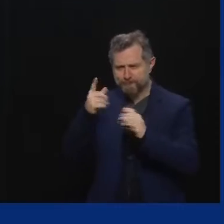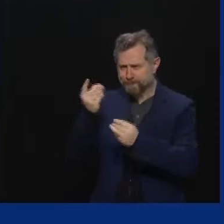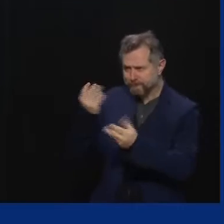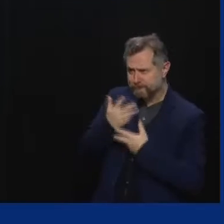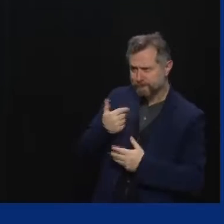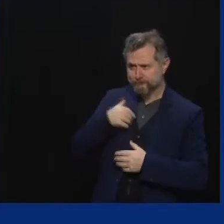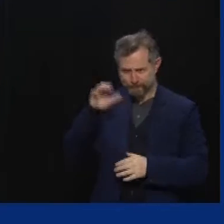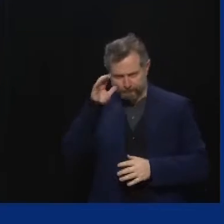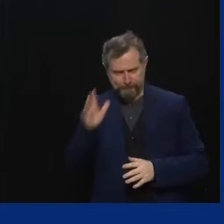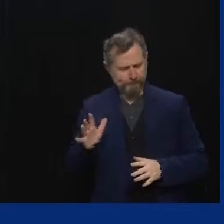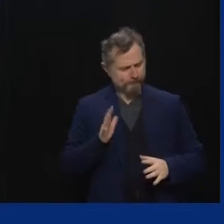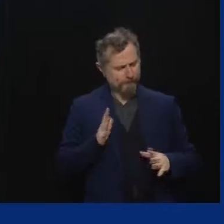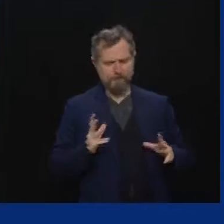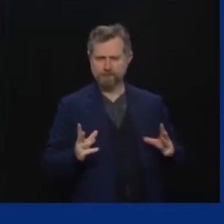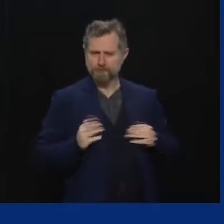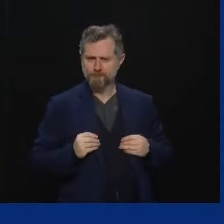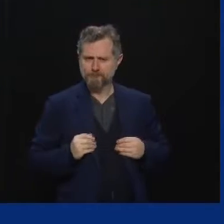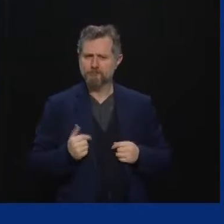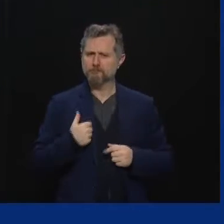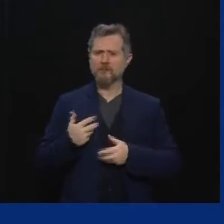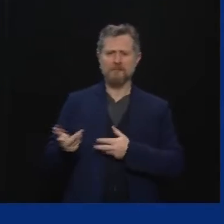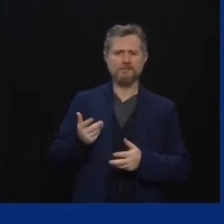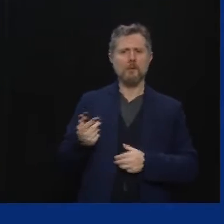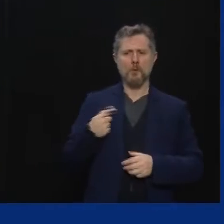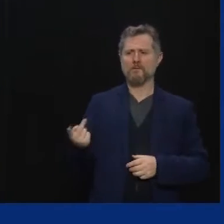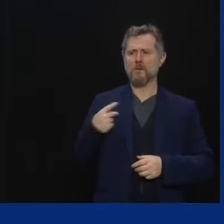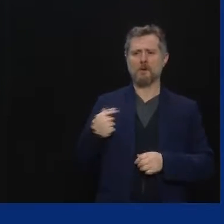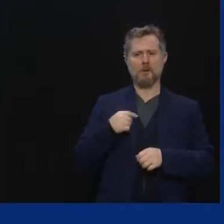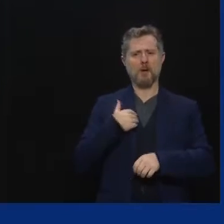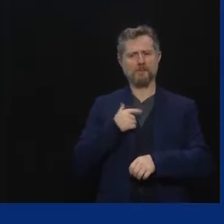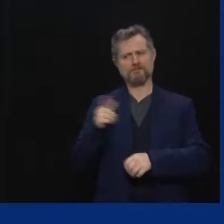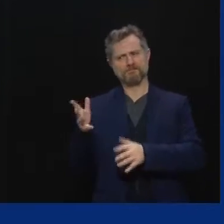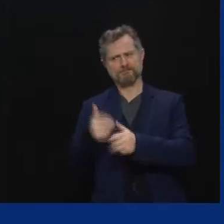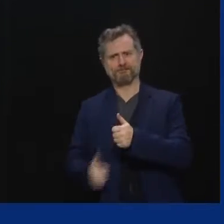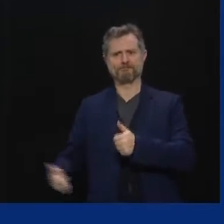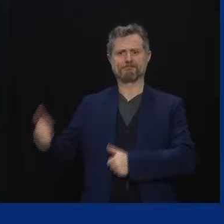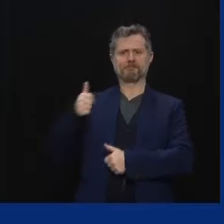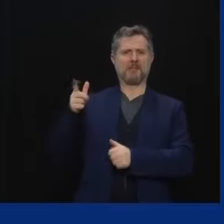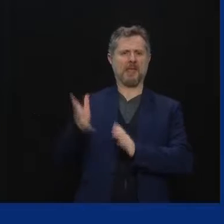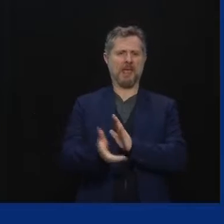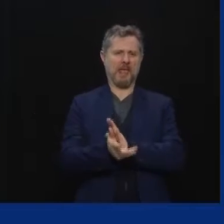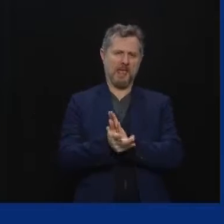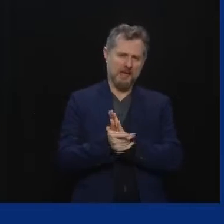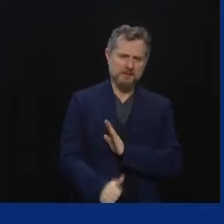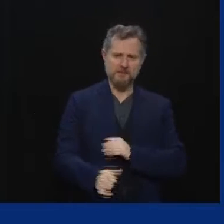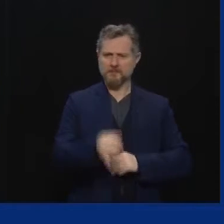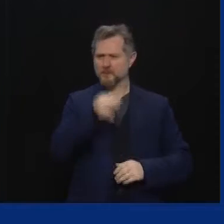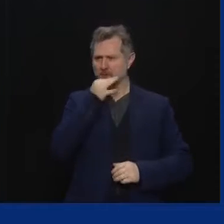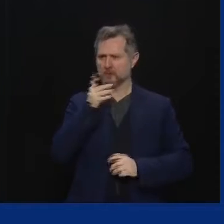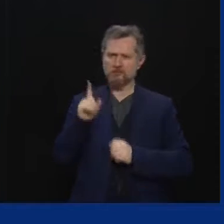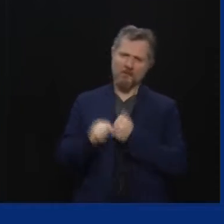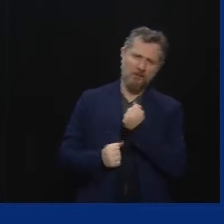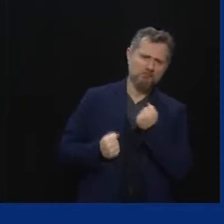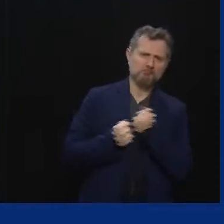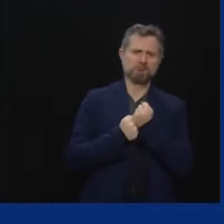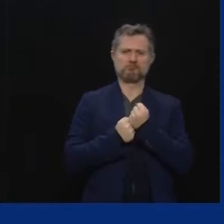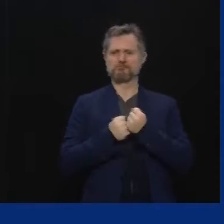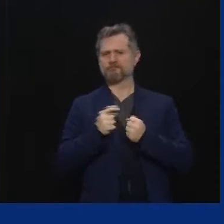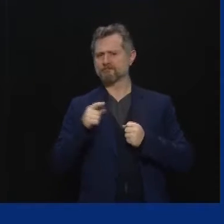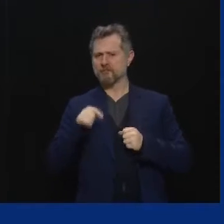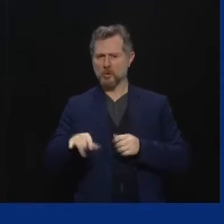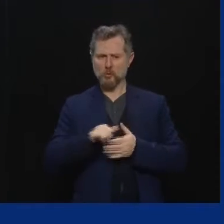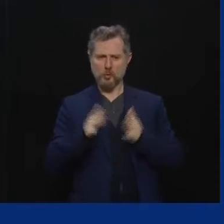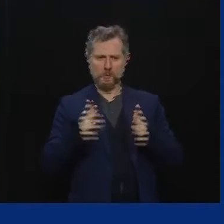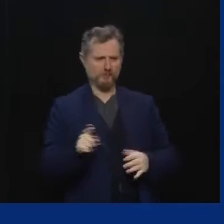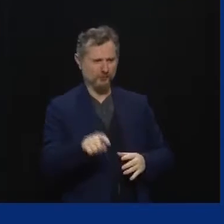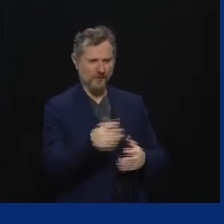experts, and I have one of the nation's premier experts now at my side, and that should also give New Yorkers confidence. Ladies and gentlemen, let me introduce Mary